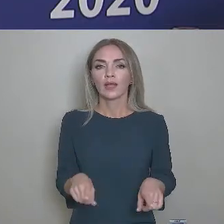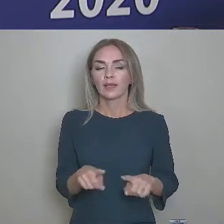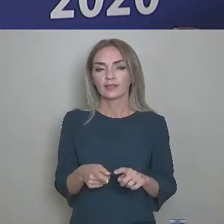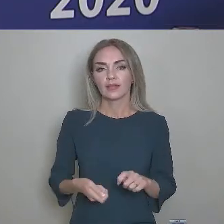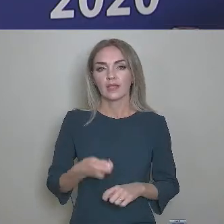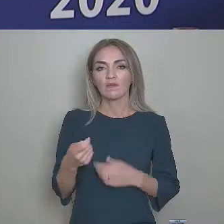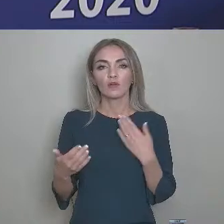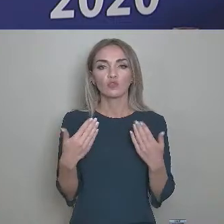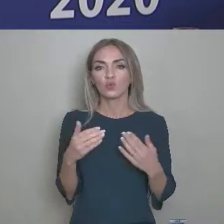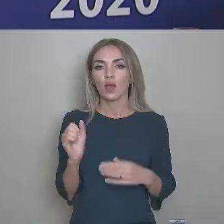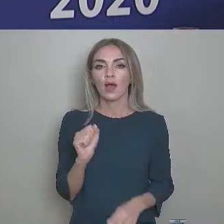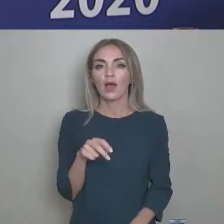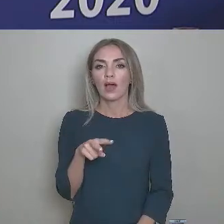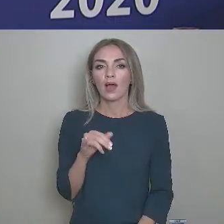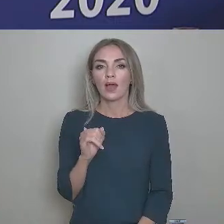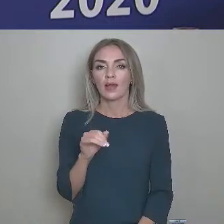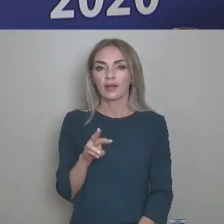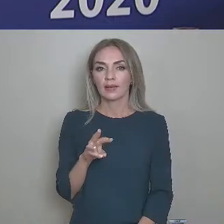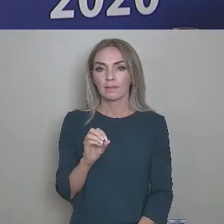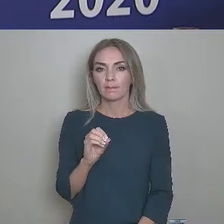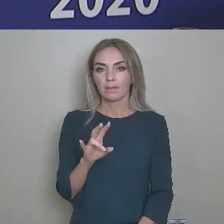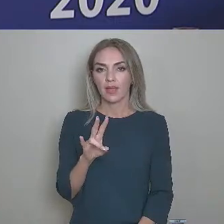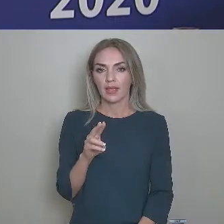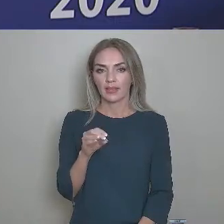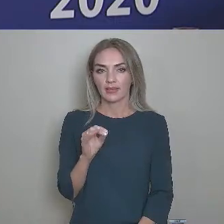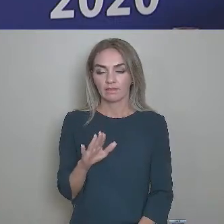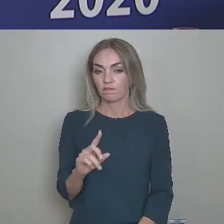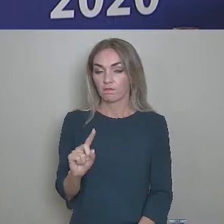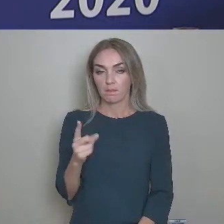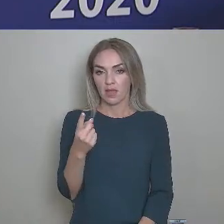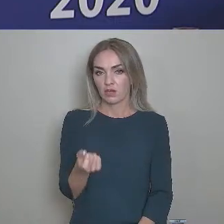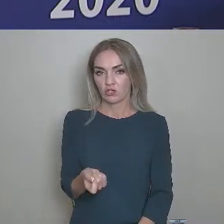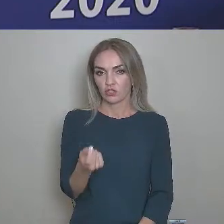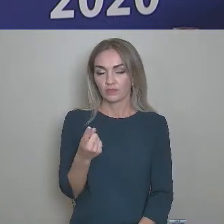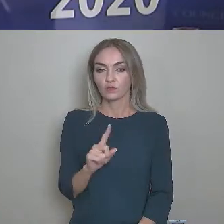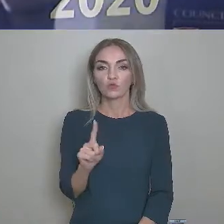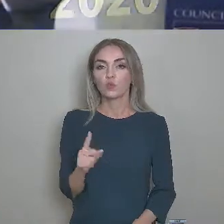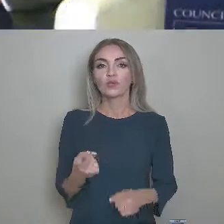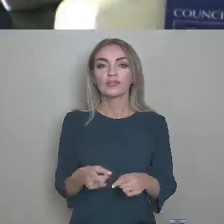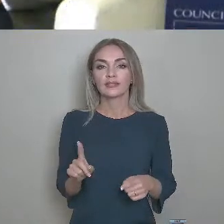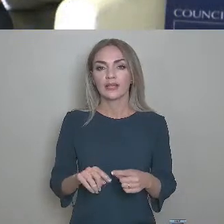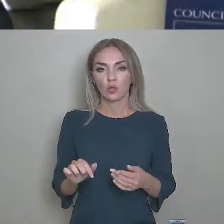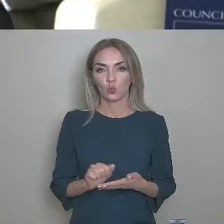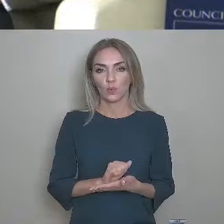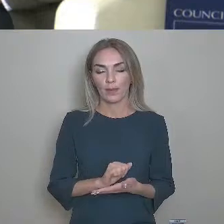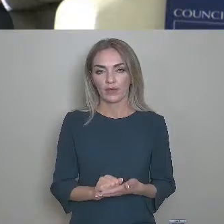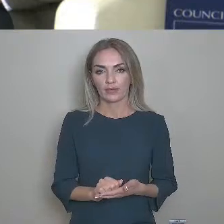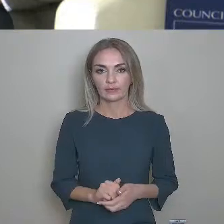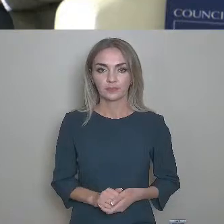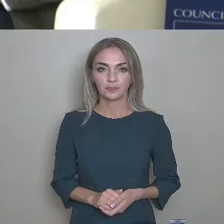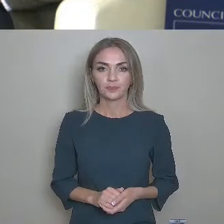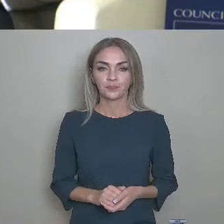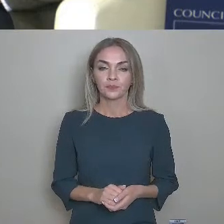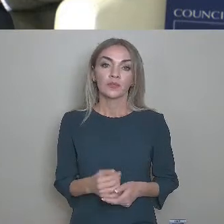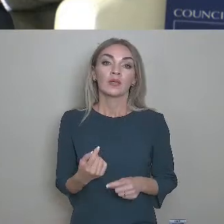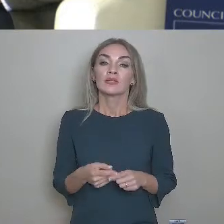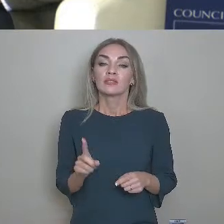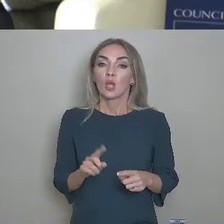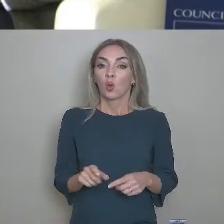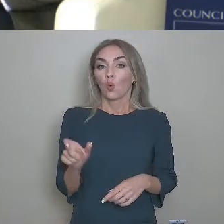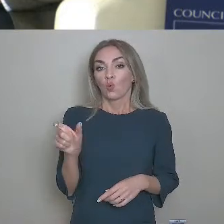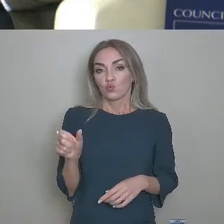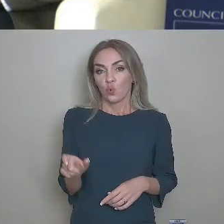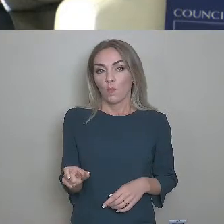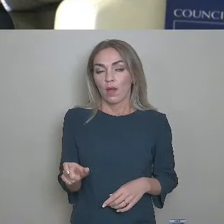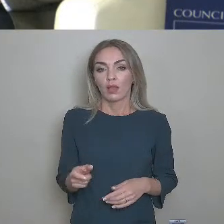document it is. What about this document about alimony? What kind of a certificate is it? What kind